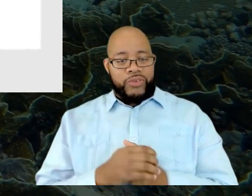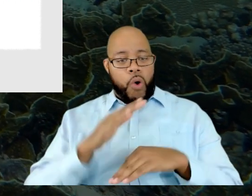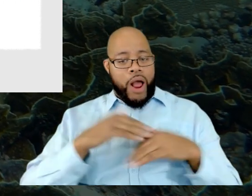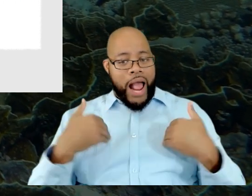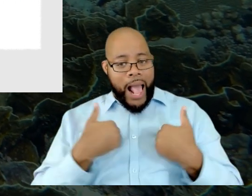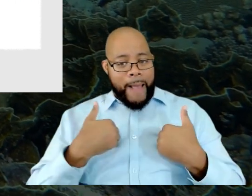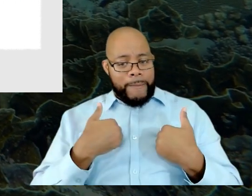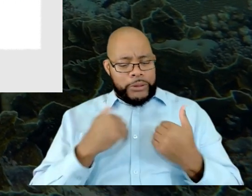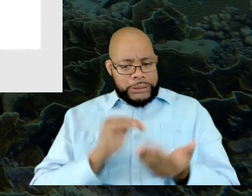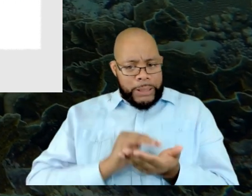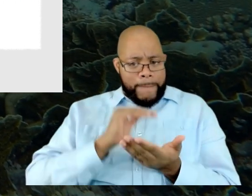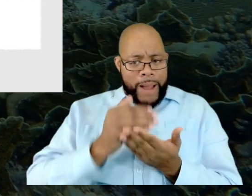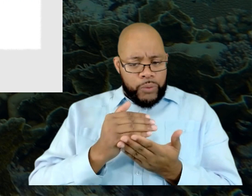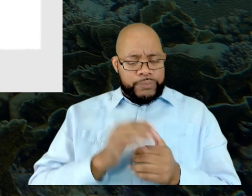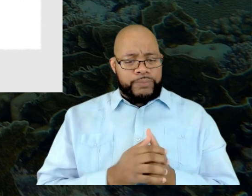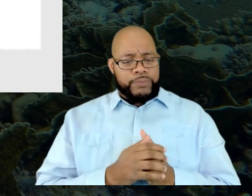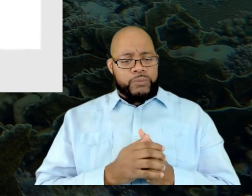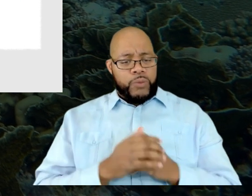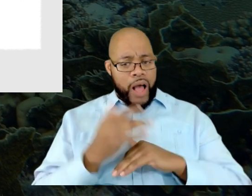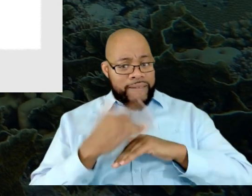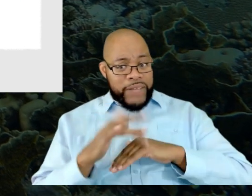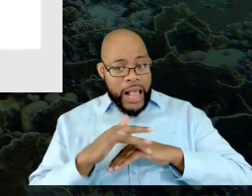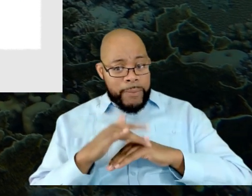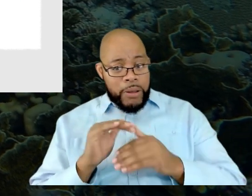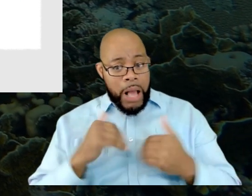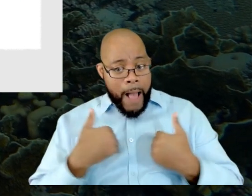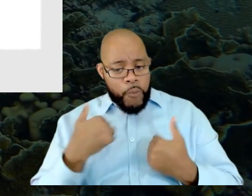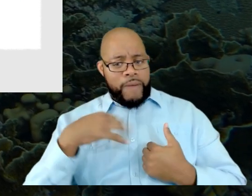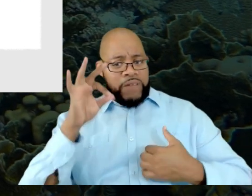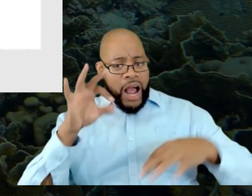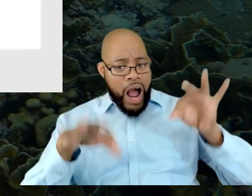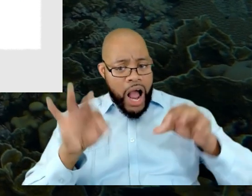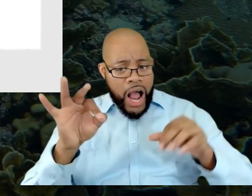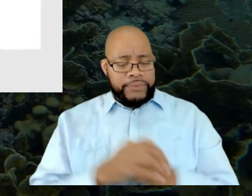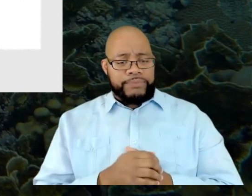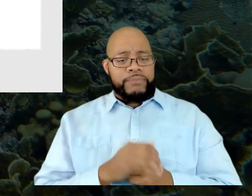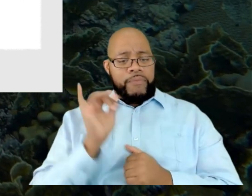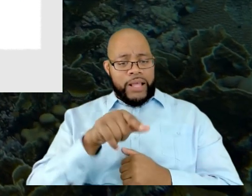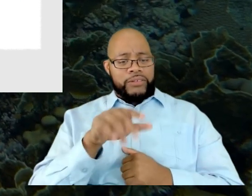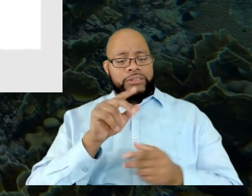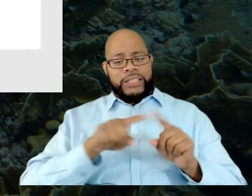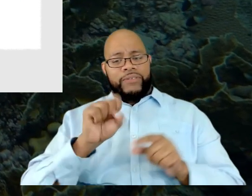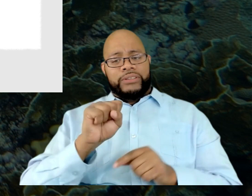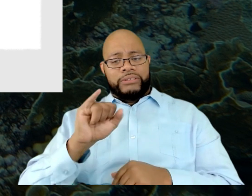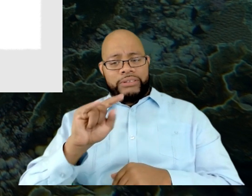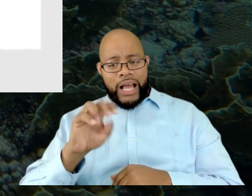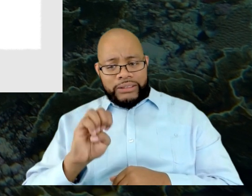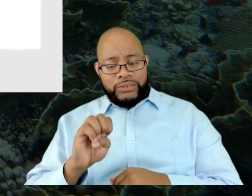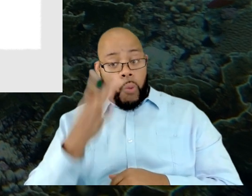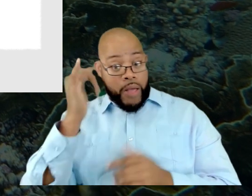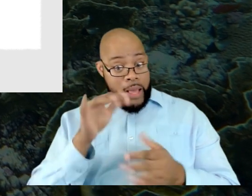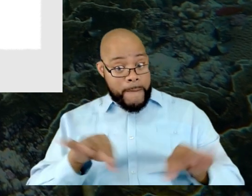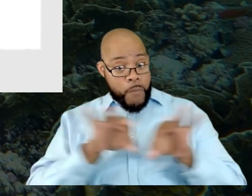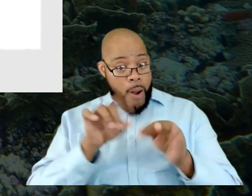species richness, on available species that we find here at these sites. Why is it